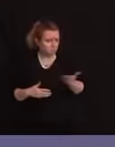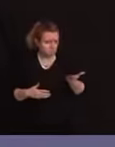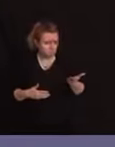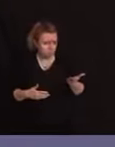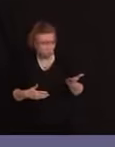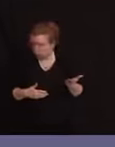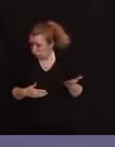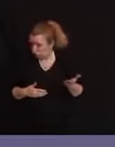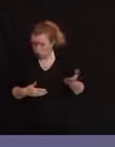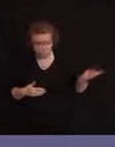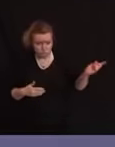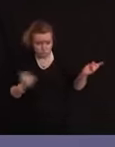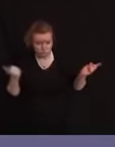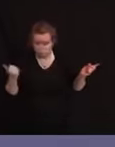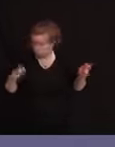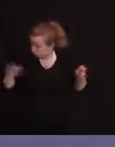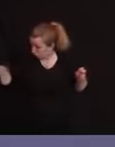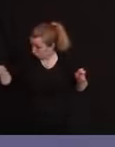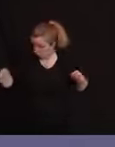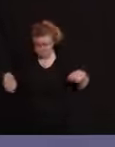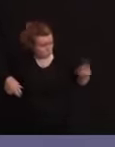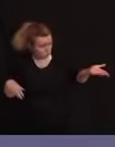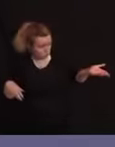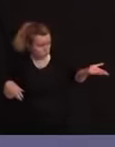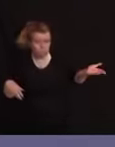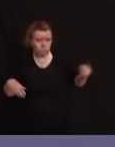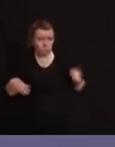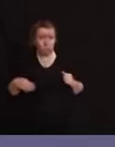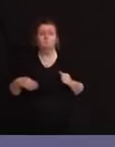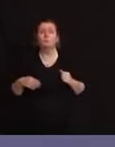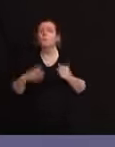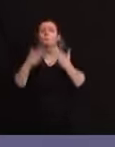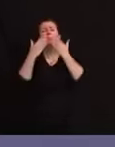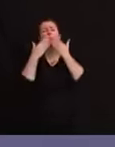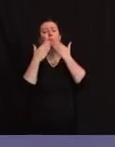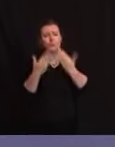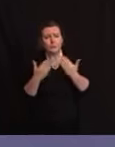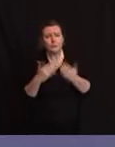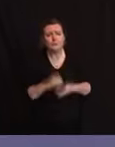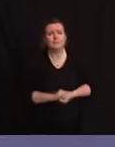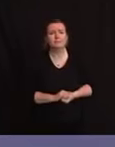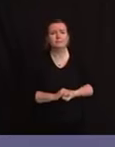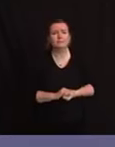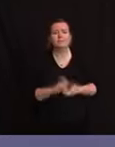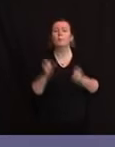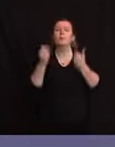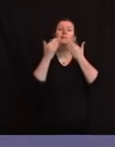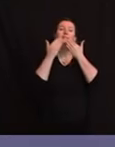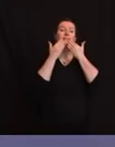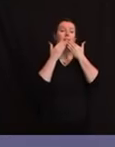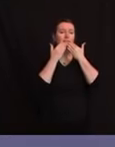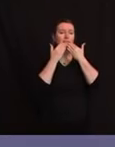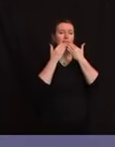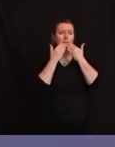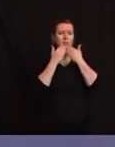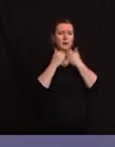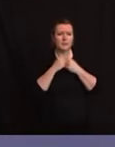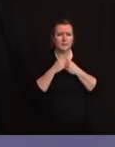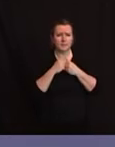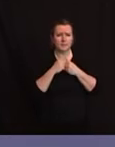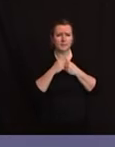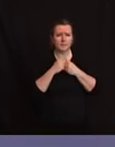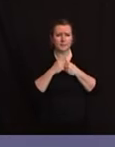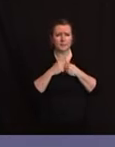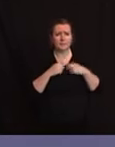I think we're good. You good? Okay. So listen, thank you. I want to thank, to my right, the Commissioner